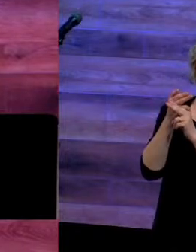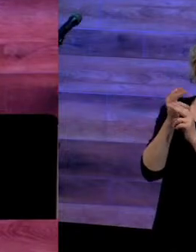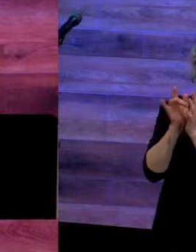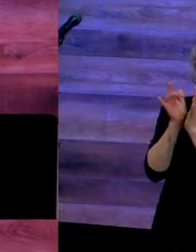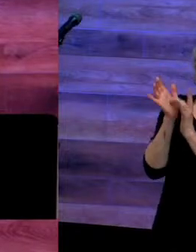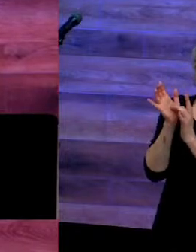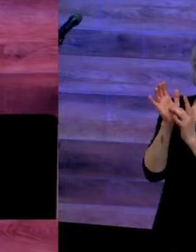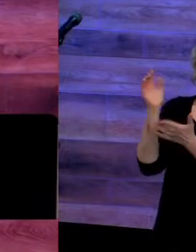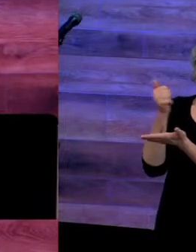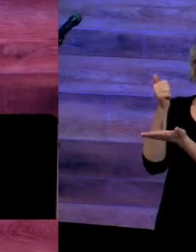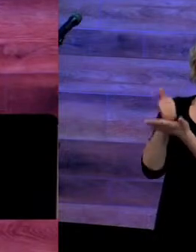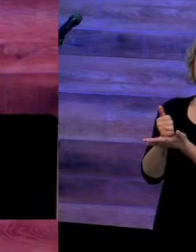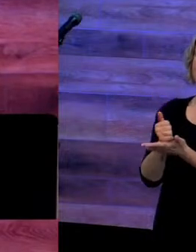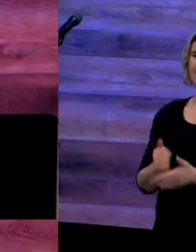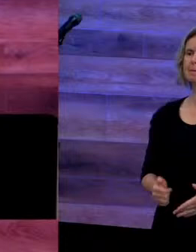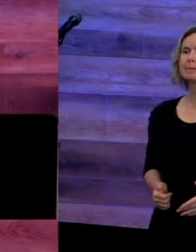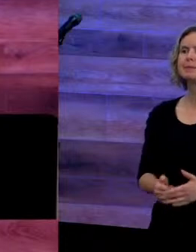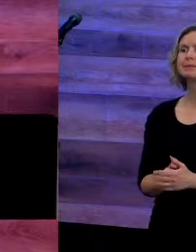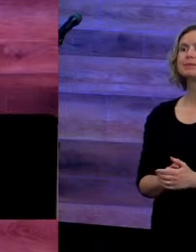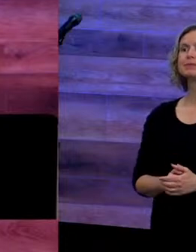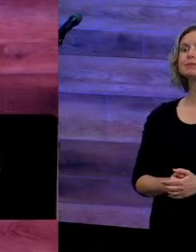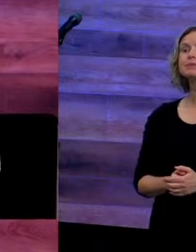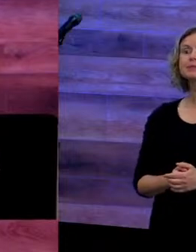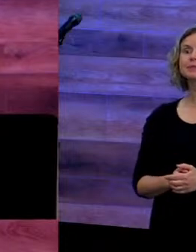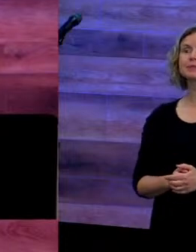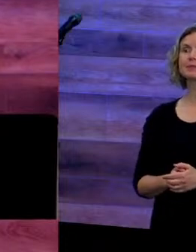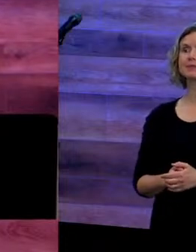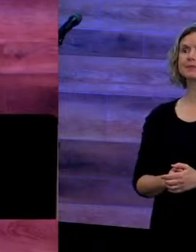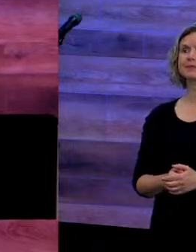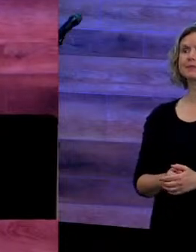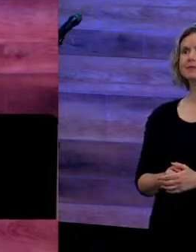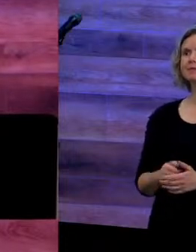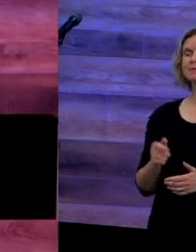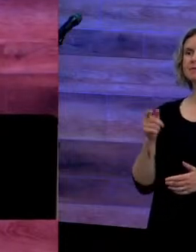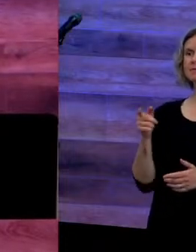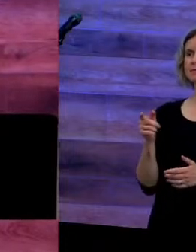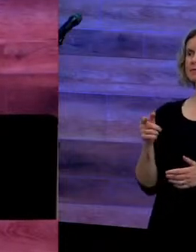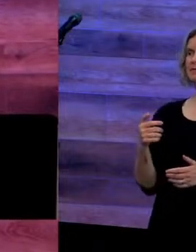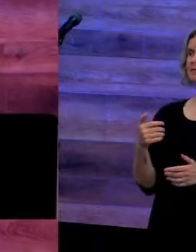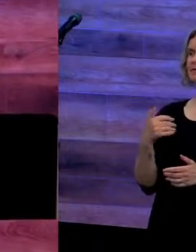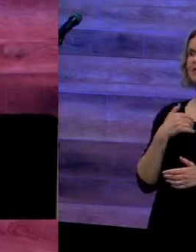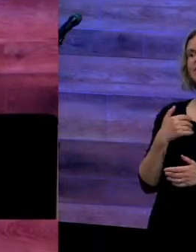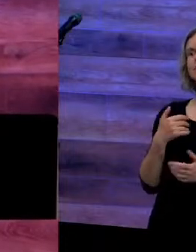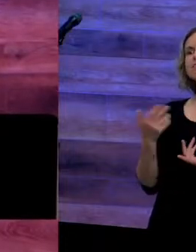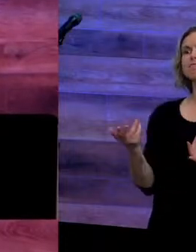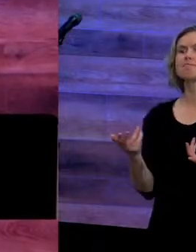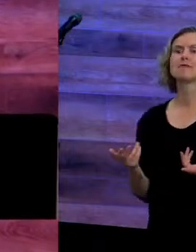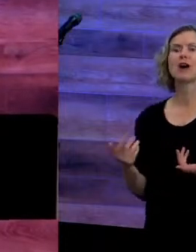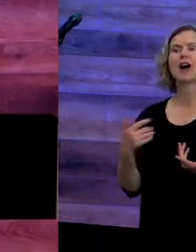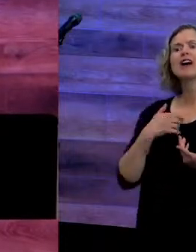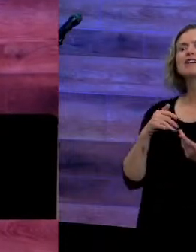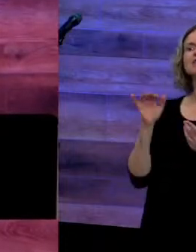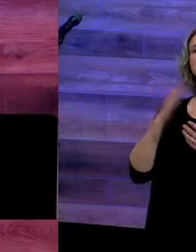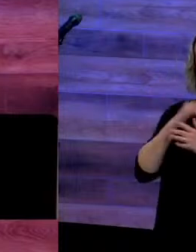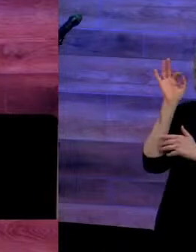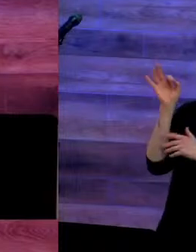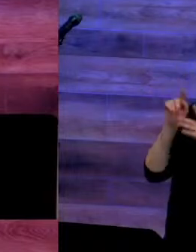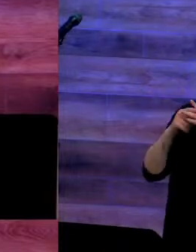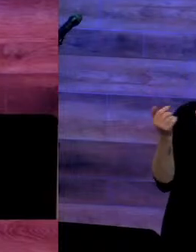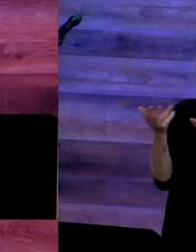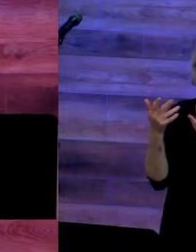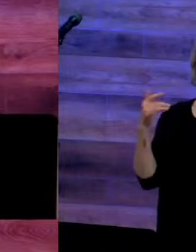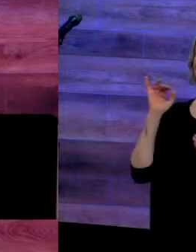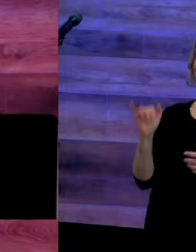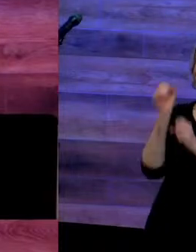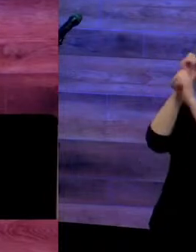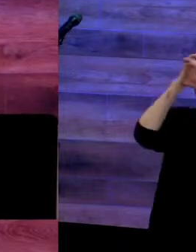Jesus. Amen. So let me begin with a scenario. Say you and I are going out for coffee or